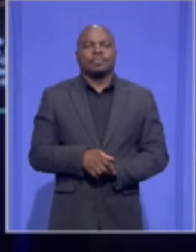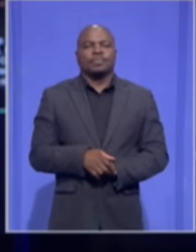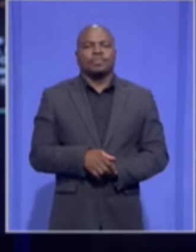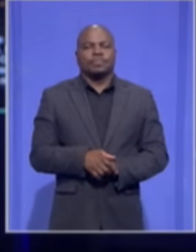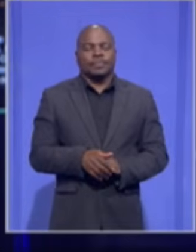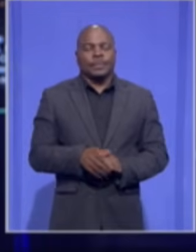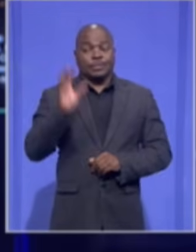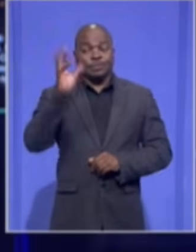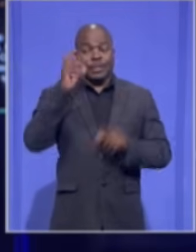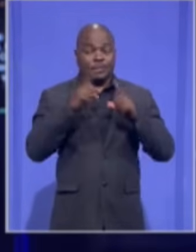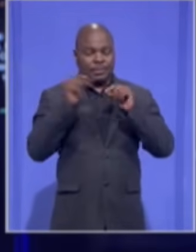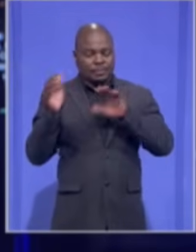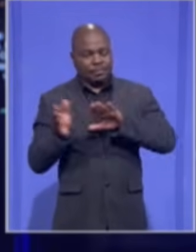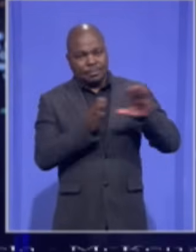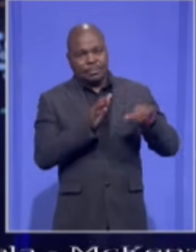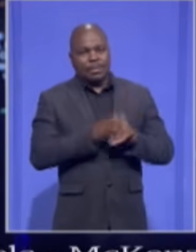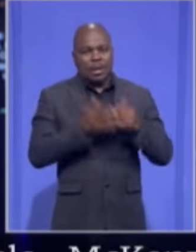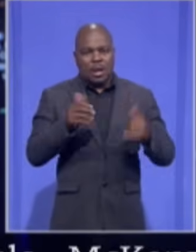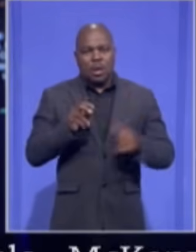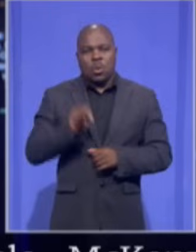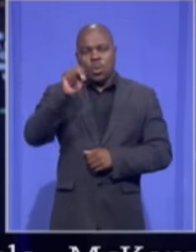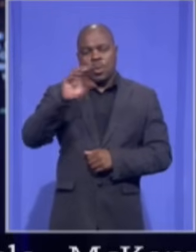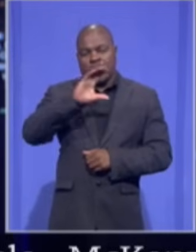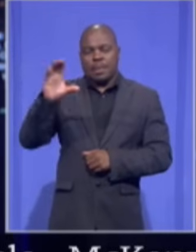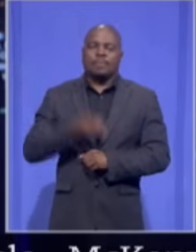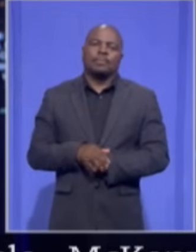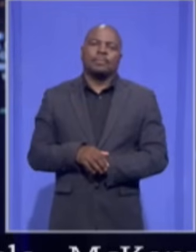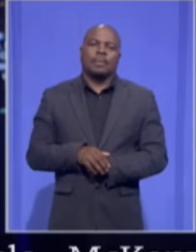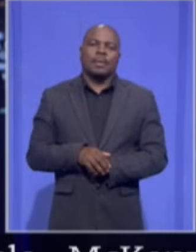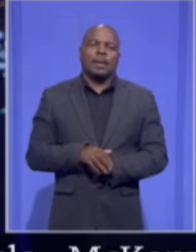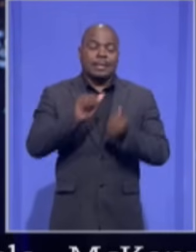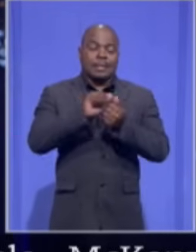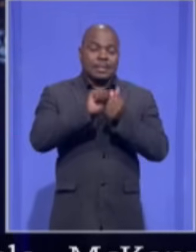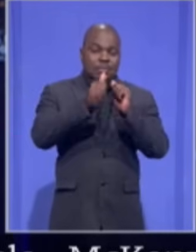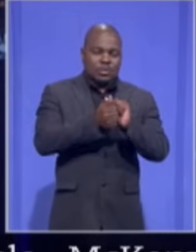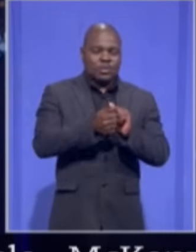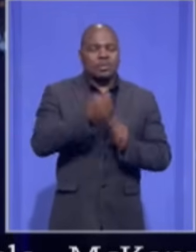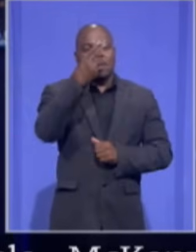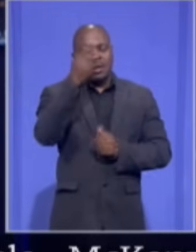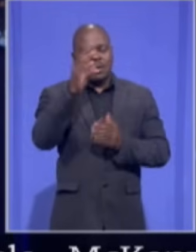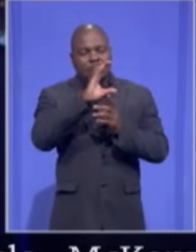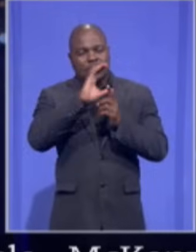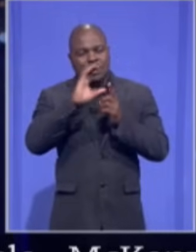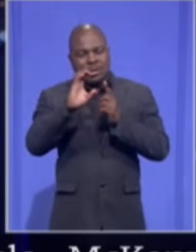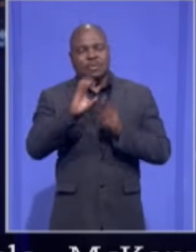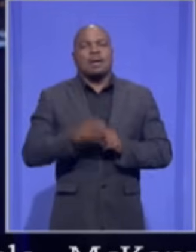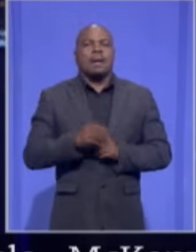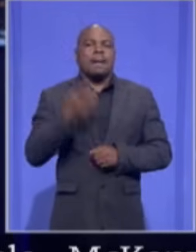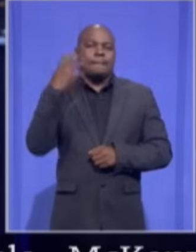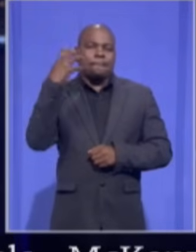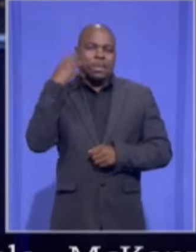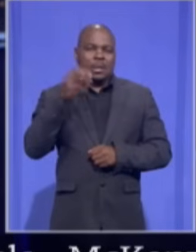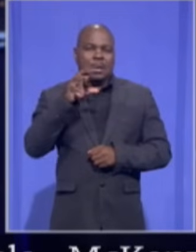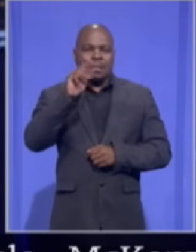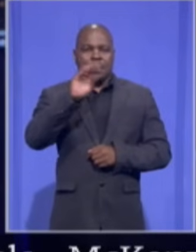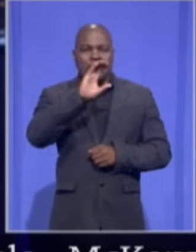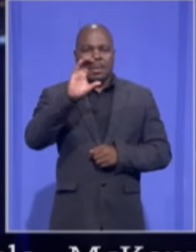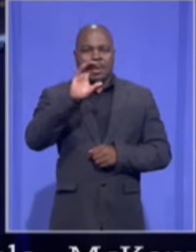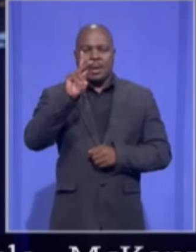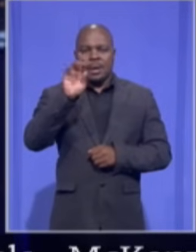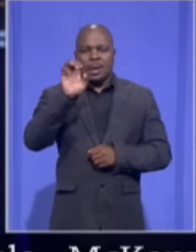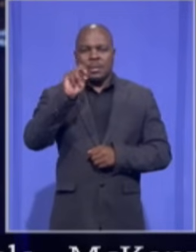Harekloa Free State re ya province ya Northern Cape re fumana hore letona la dipapadi bonono le setso Jayton Mackenzie le re bahale